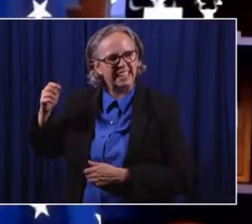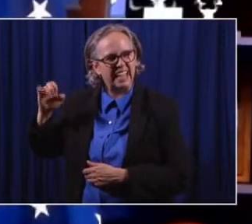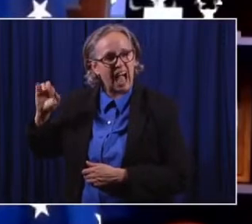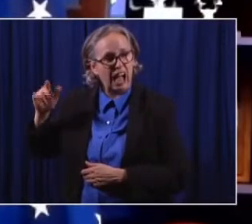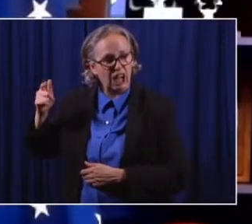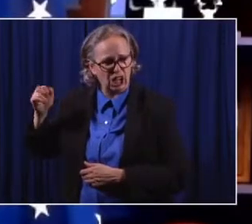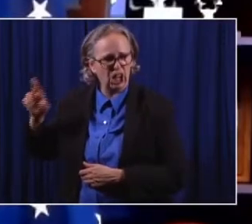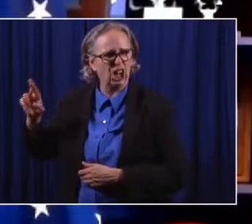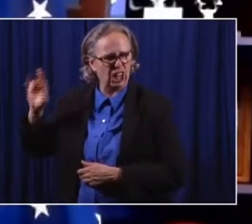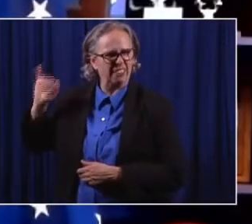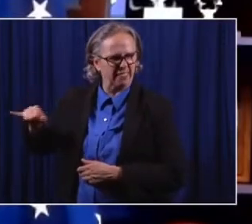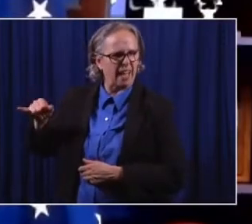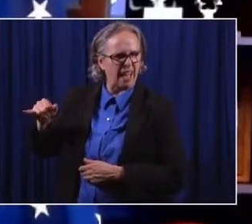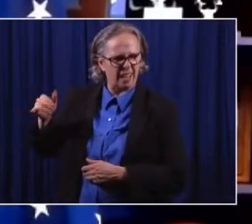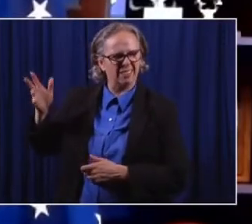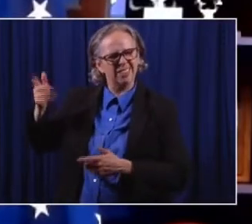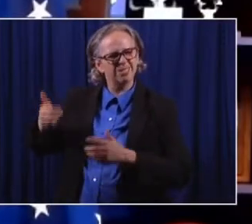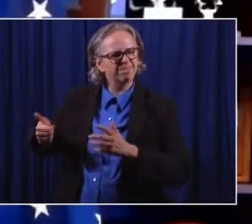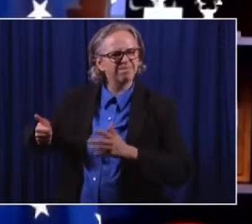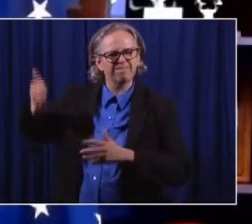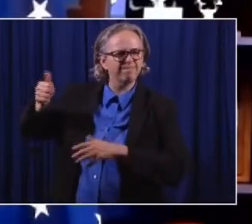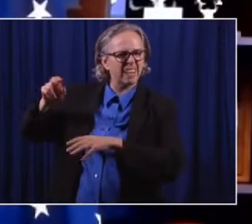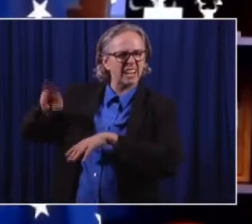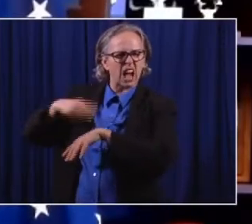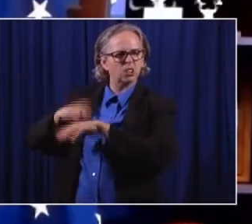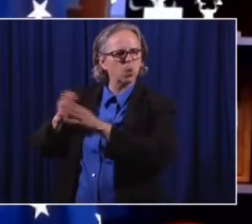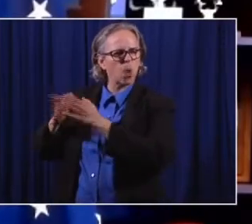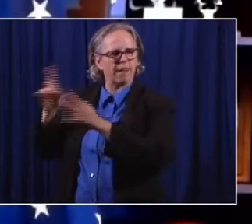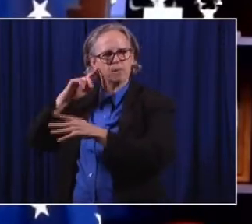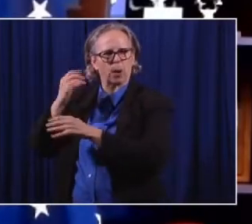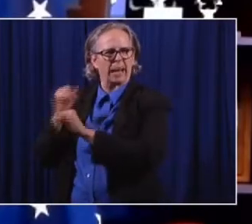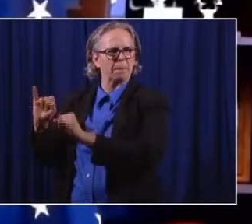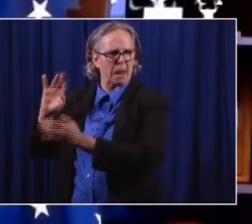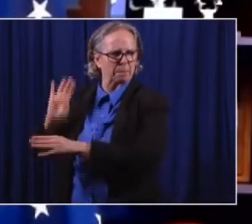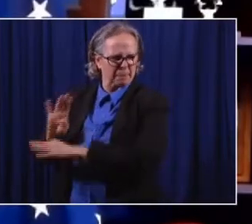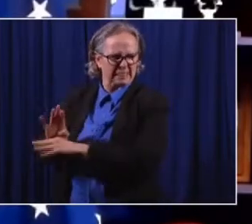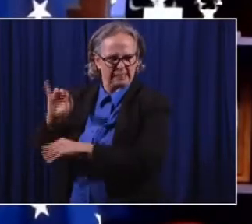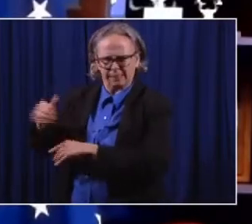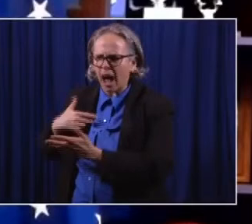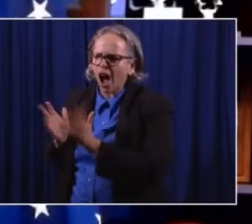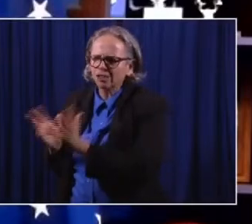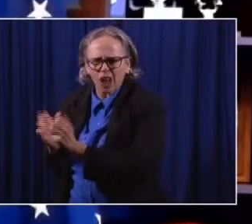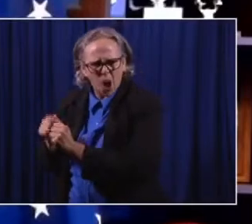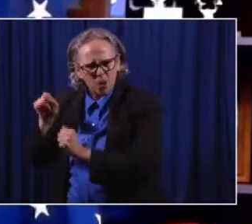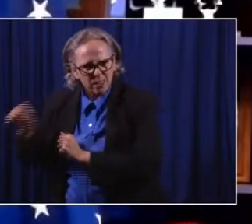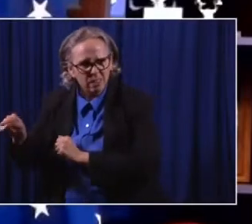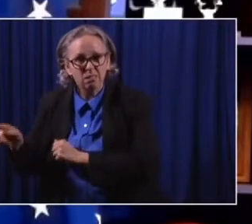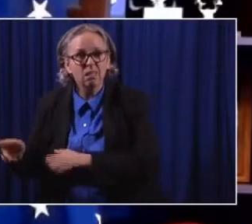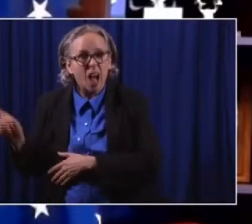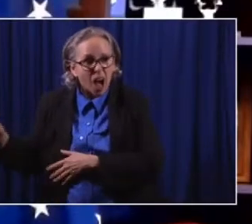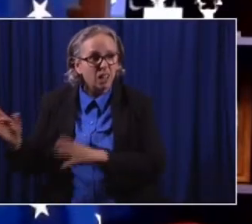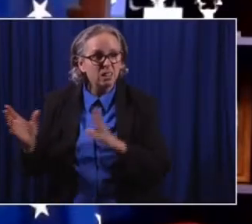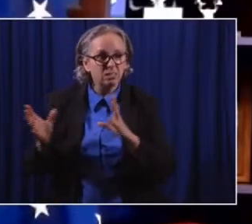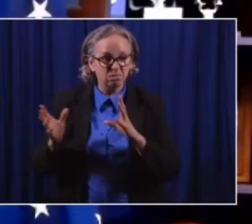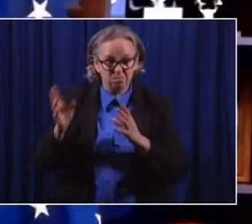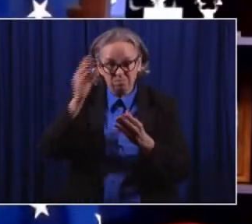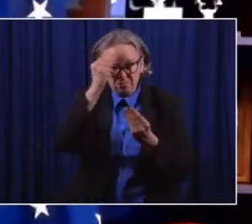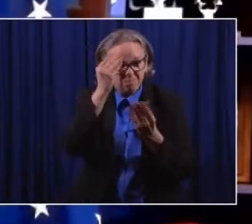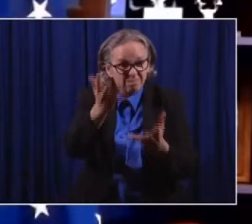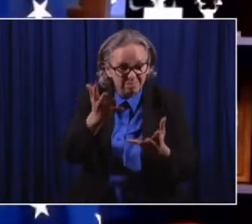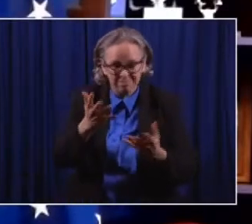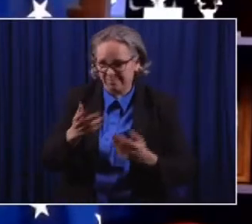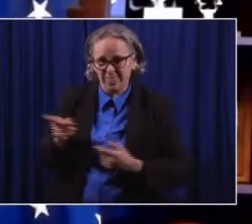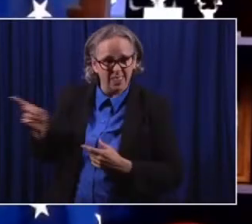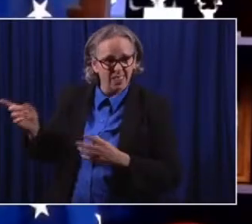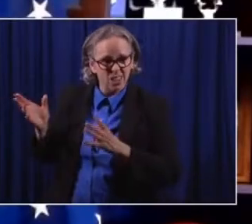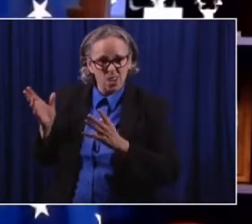and we were talking during COVID. The people who are taking it on the chin toughest sometimes are